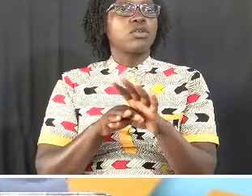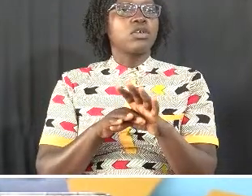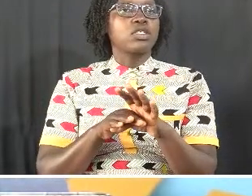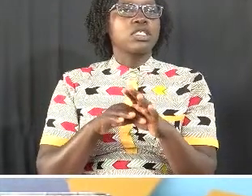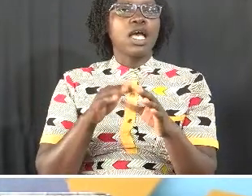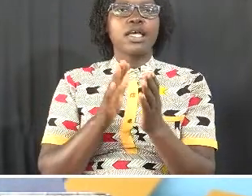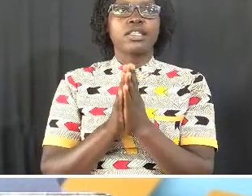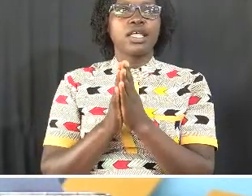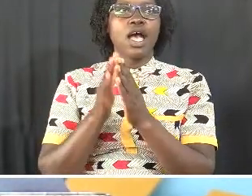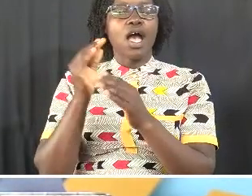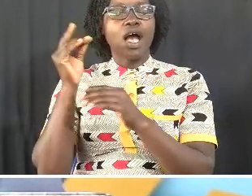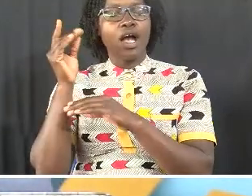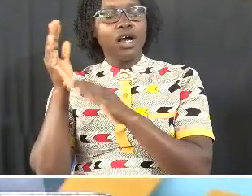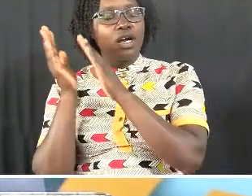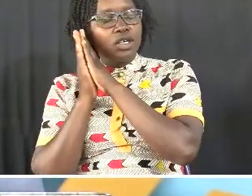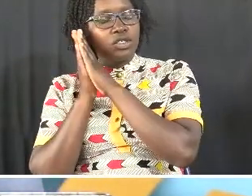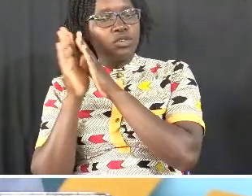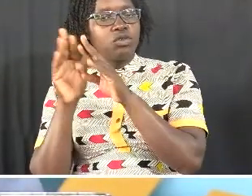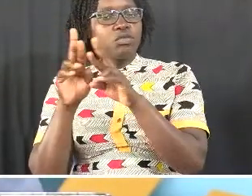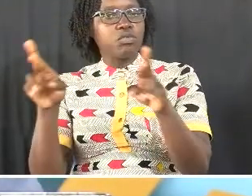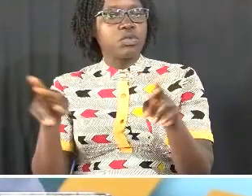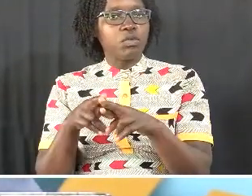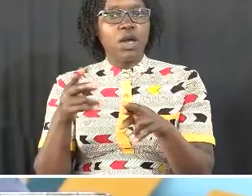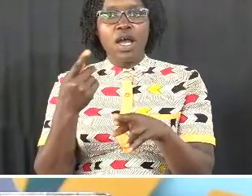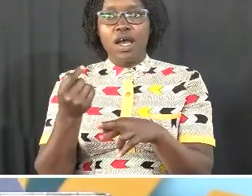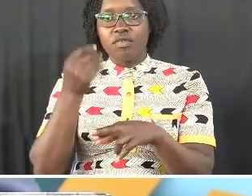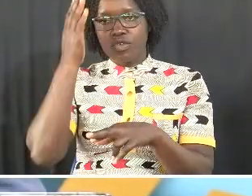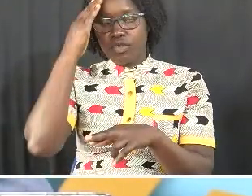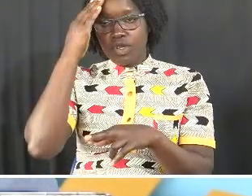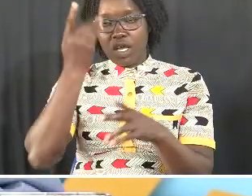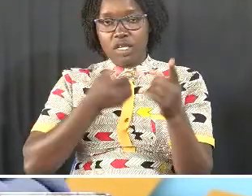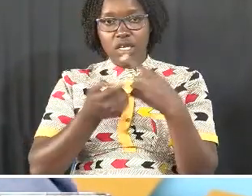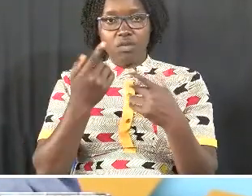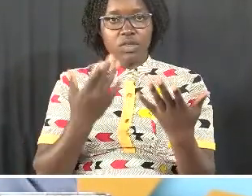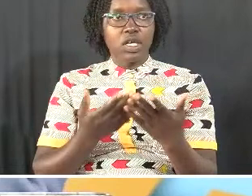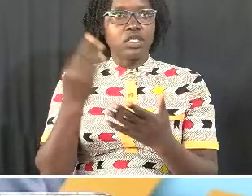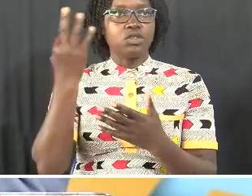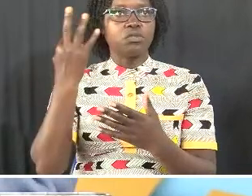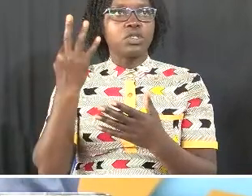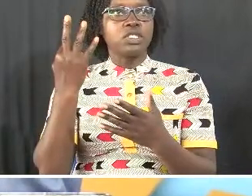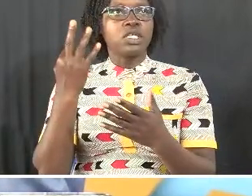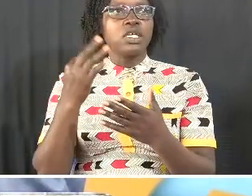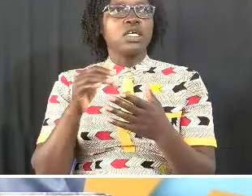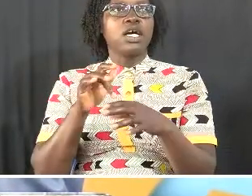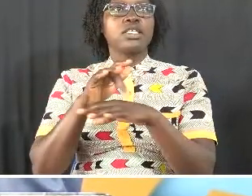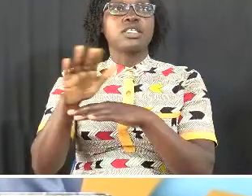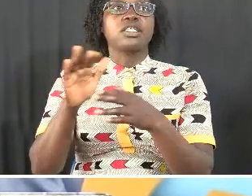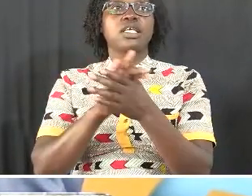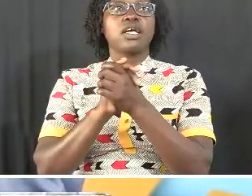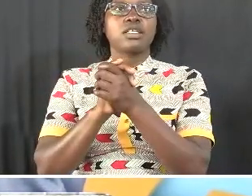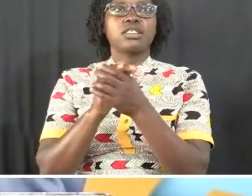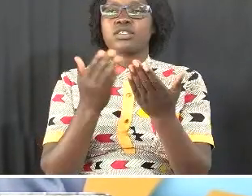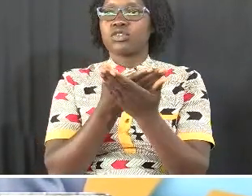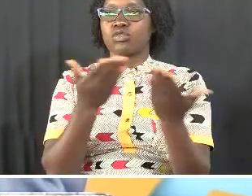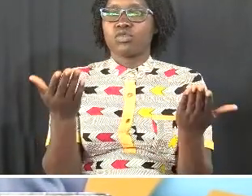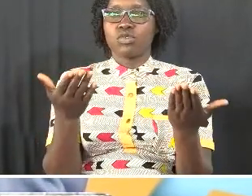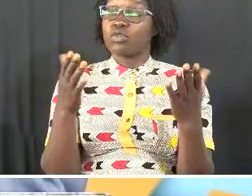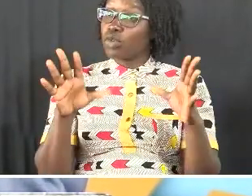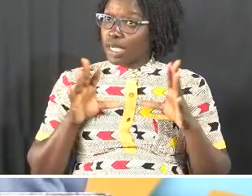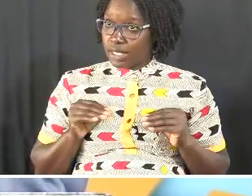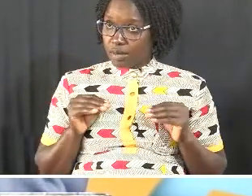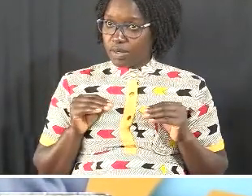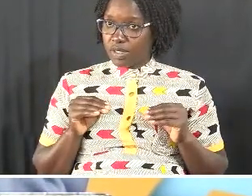hostels, and some few who knew that I'll be here today. I'll pass their regards to you. Have you taken their